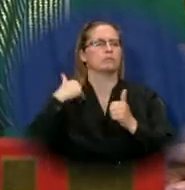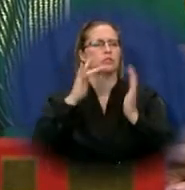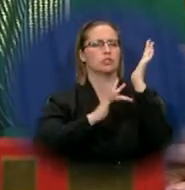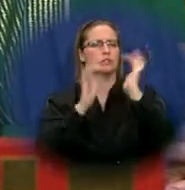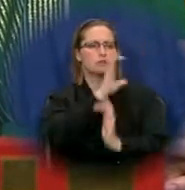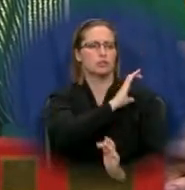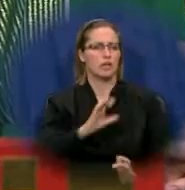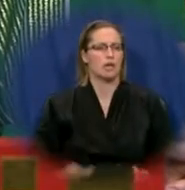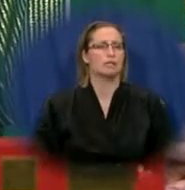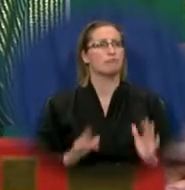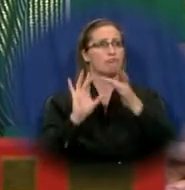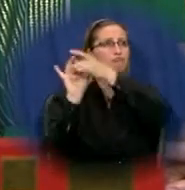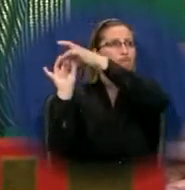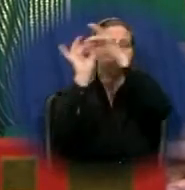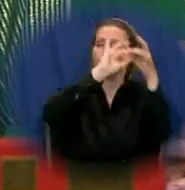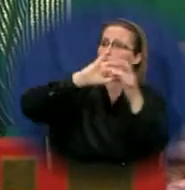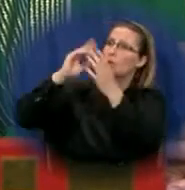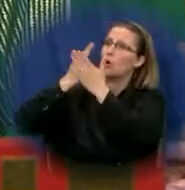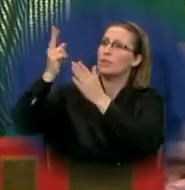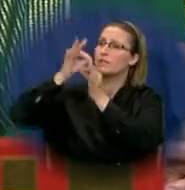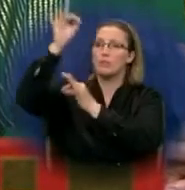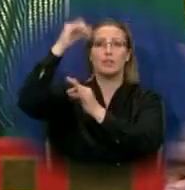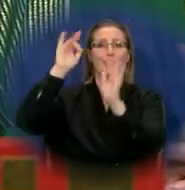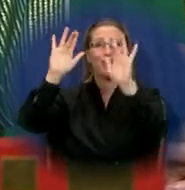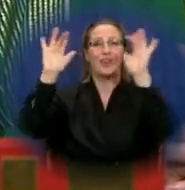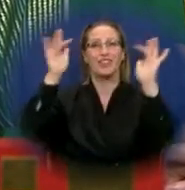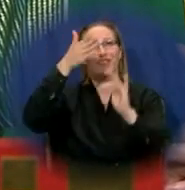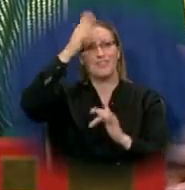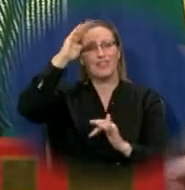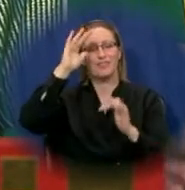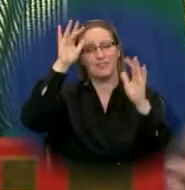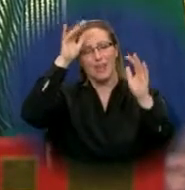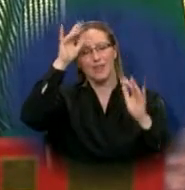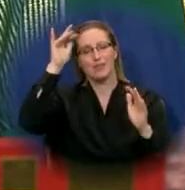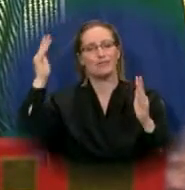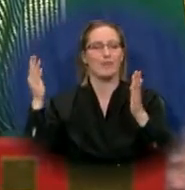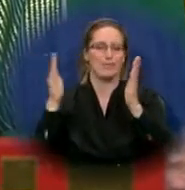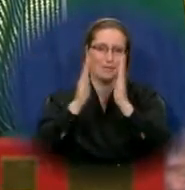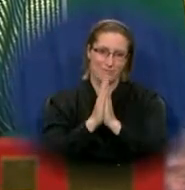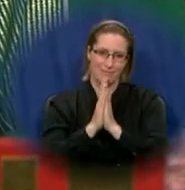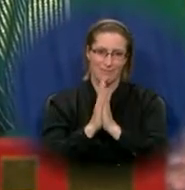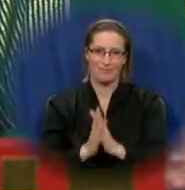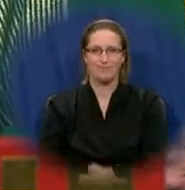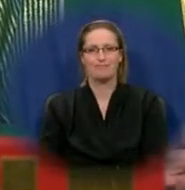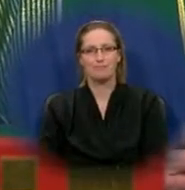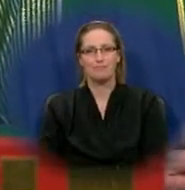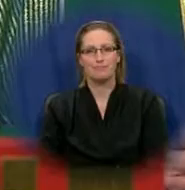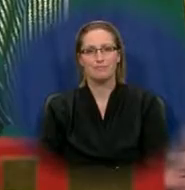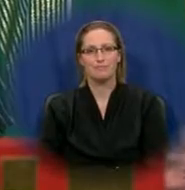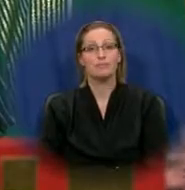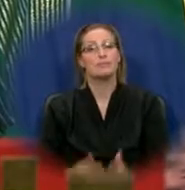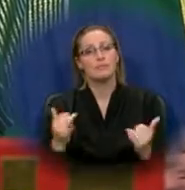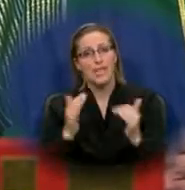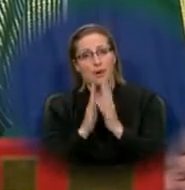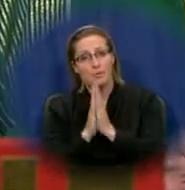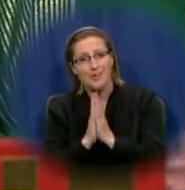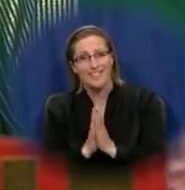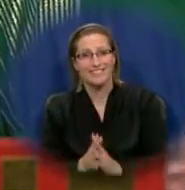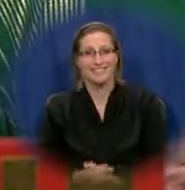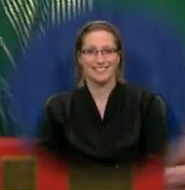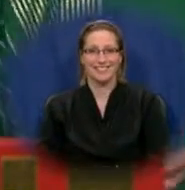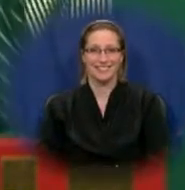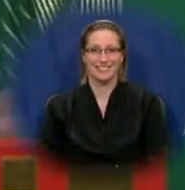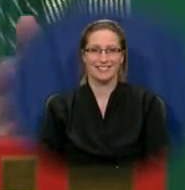Jesus Christ, with the Holy Spirit, in the glory of God the Father. Amen. Let us pray.